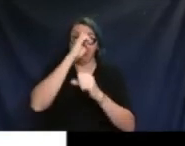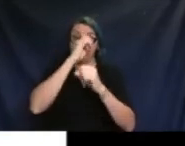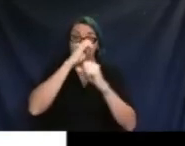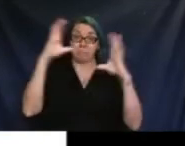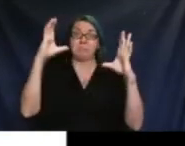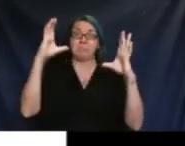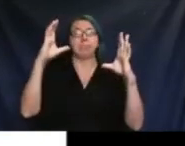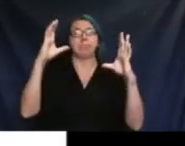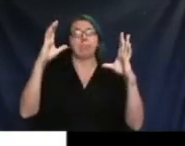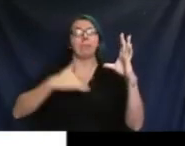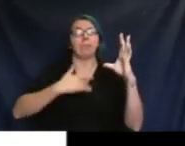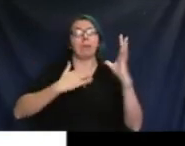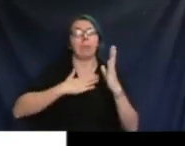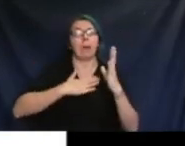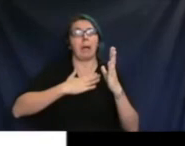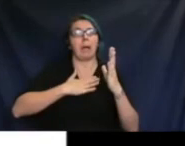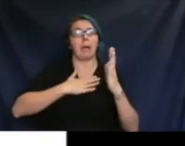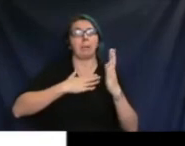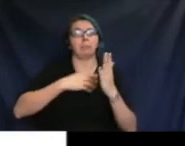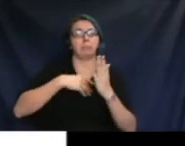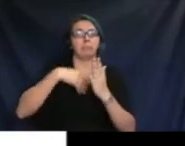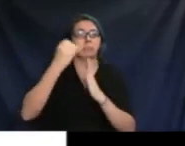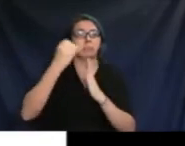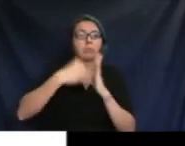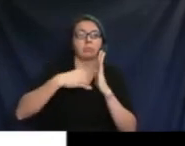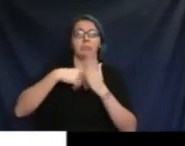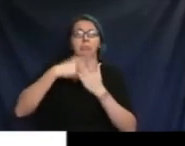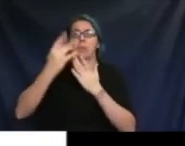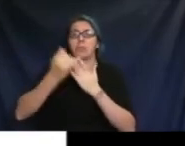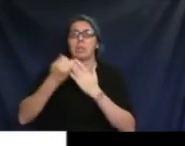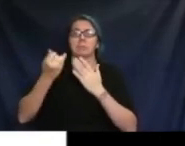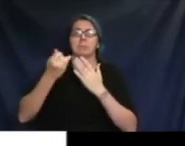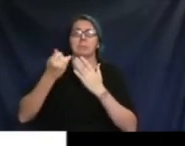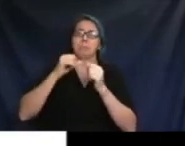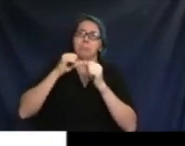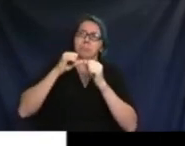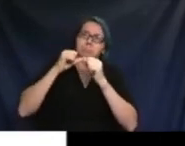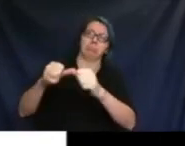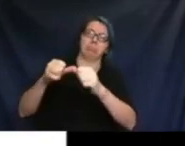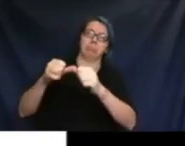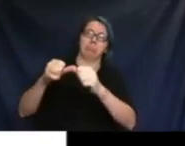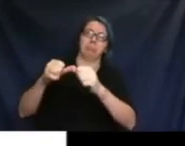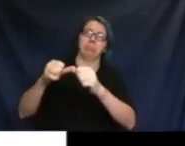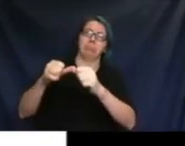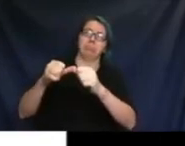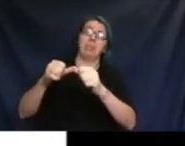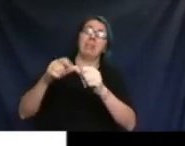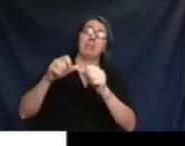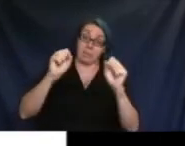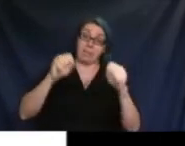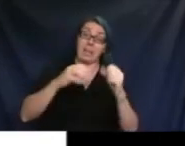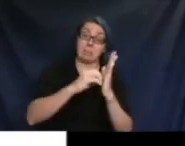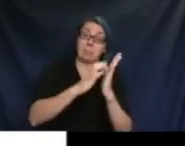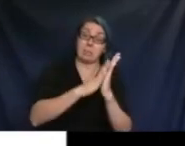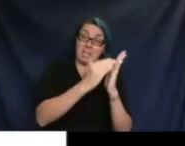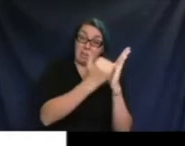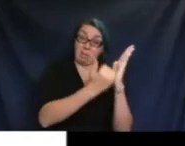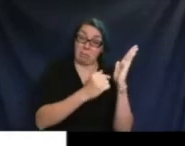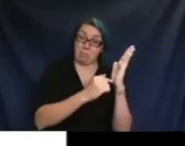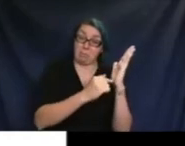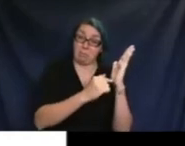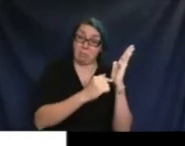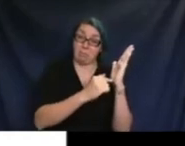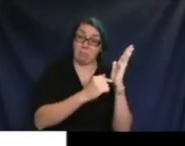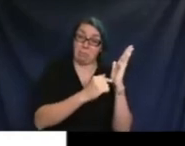that date, then you can do that within the proposal. But I would not advise putting this